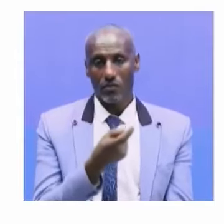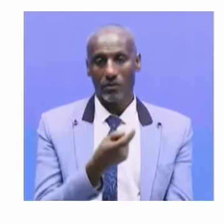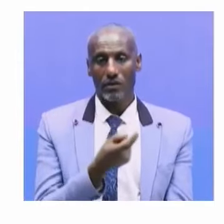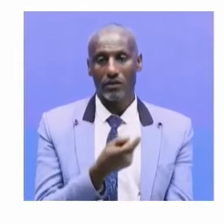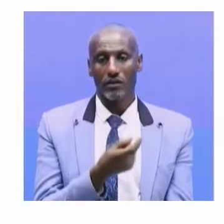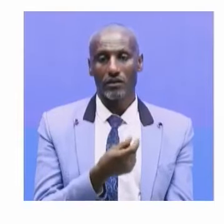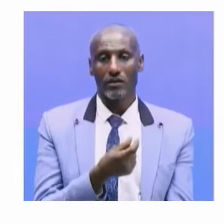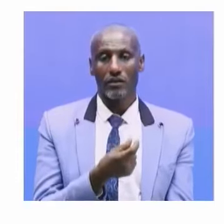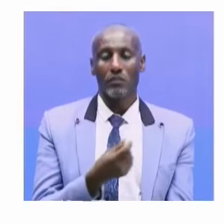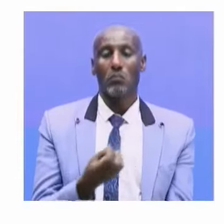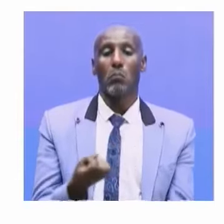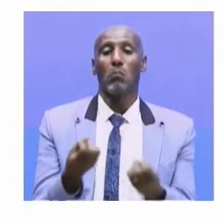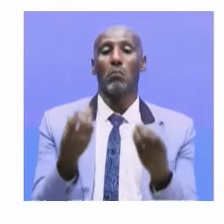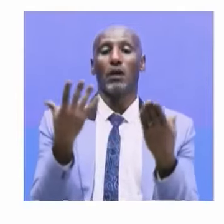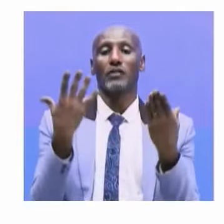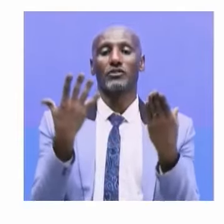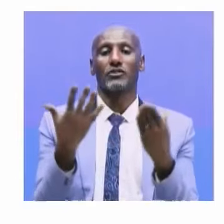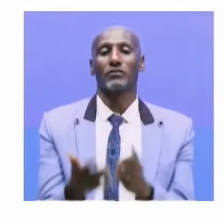Here is much.